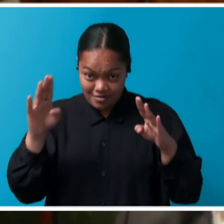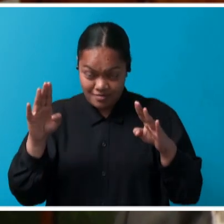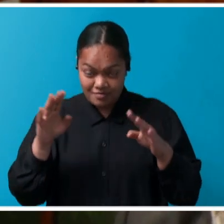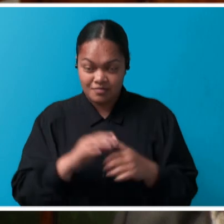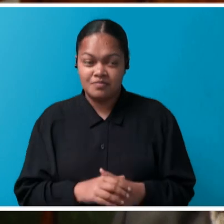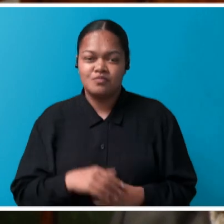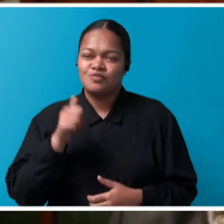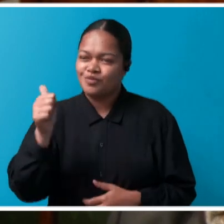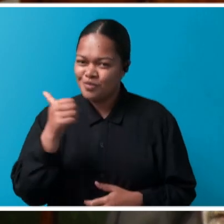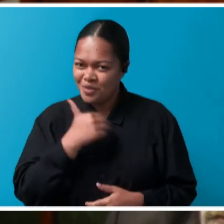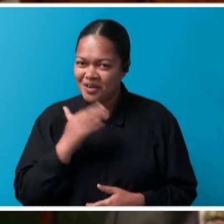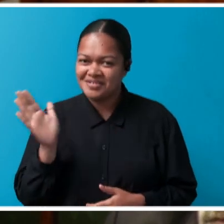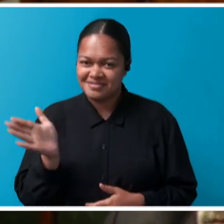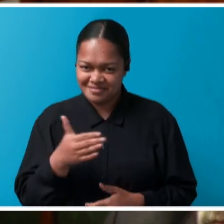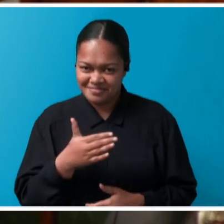good morning to you all.